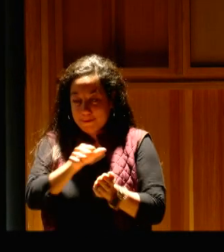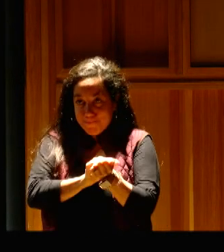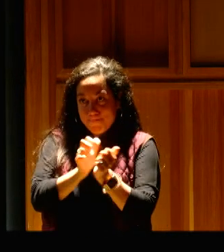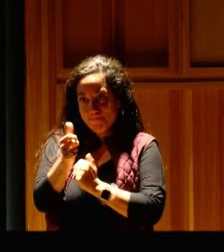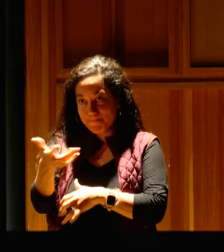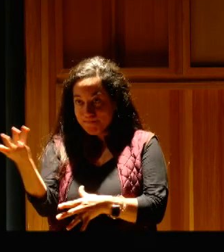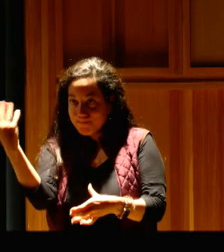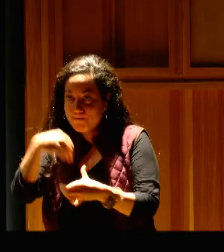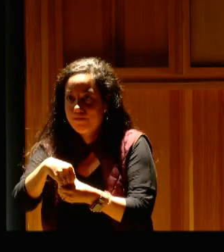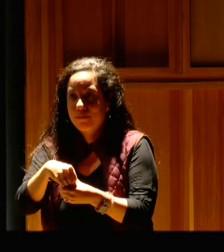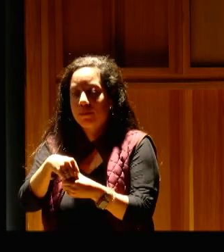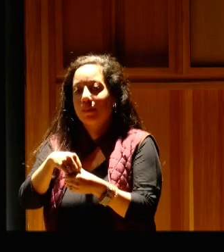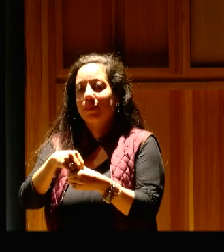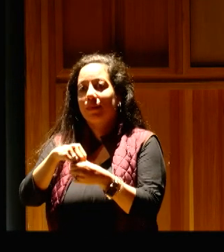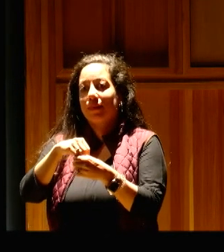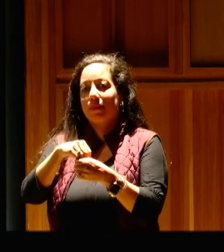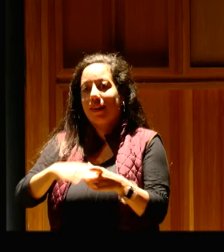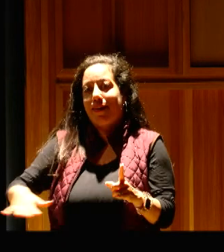climate heritage solution.